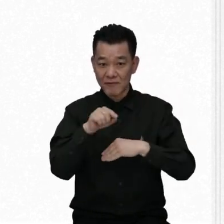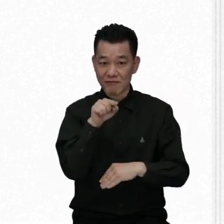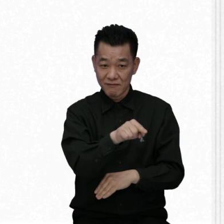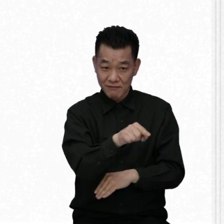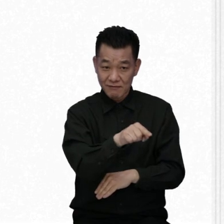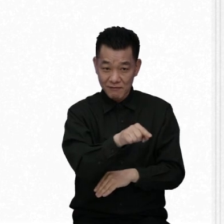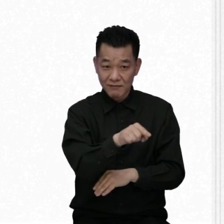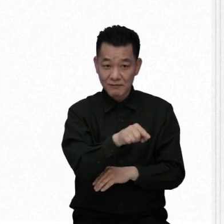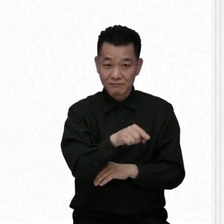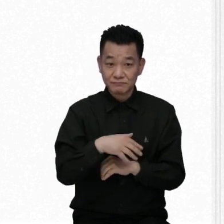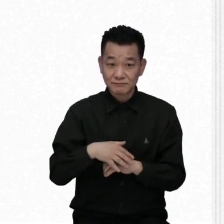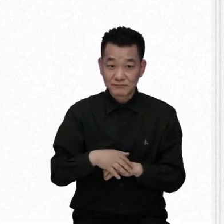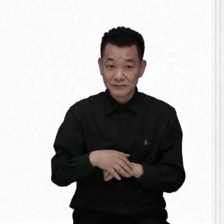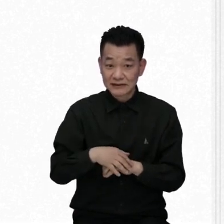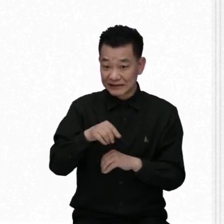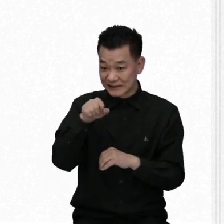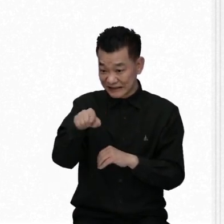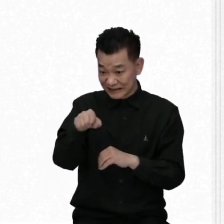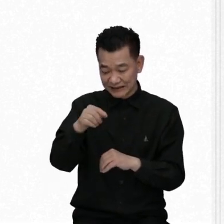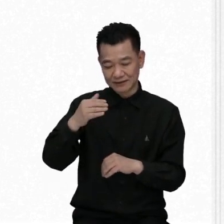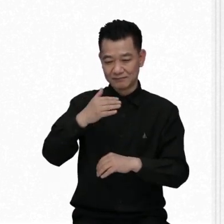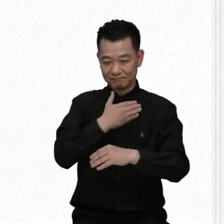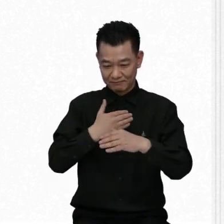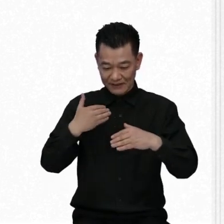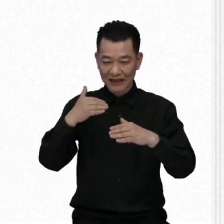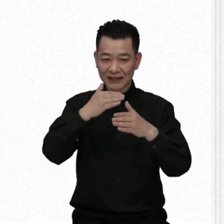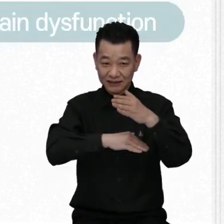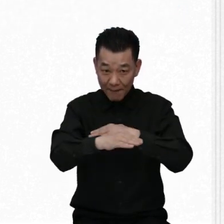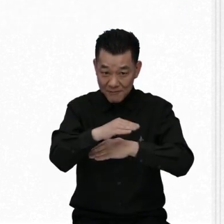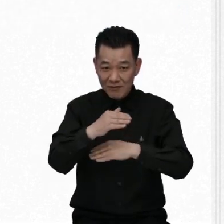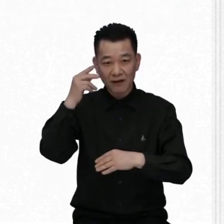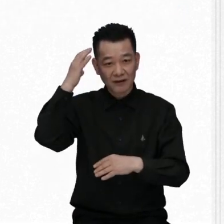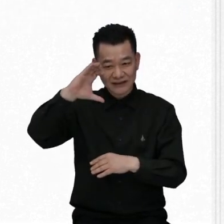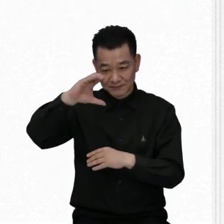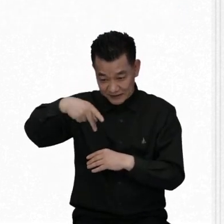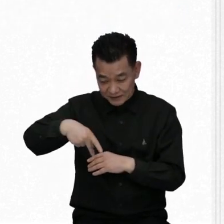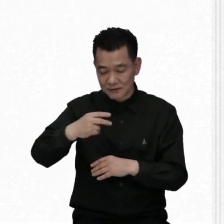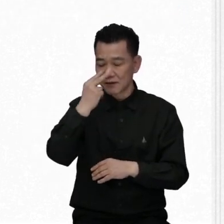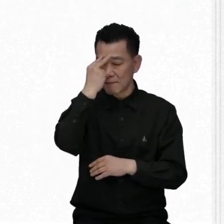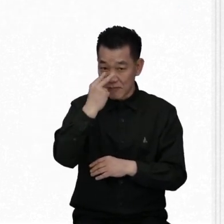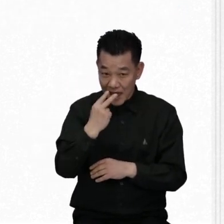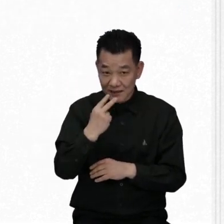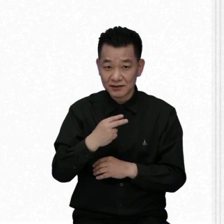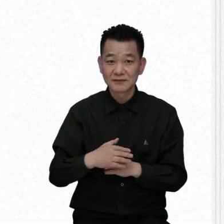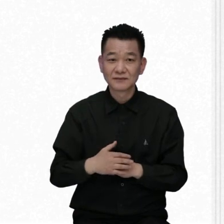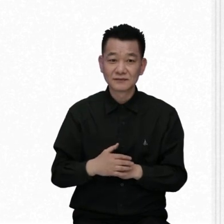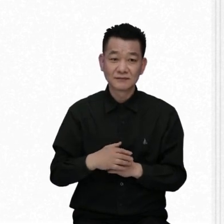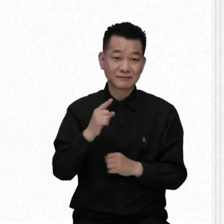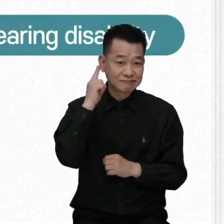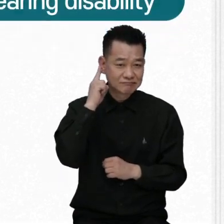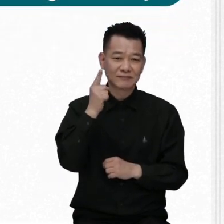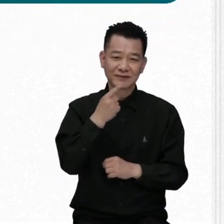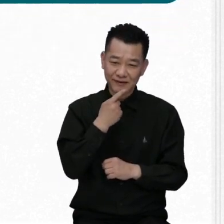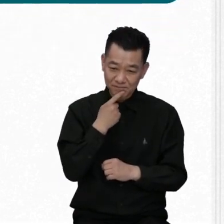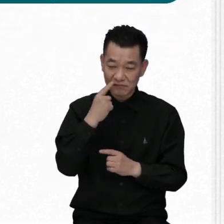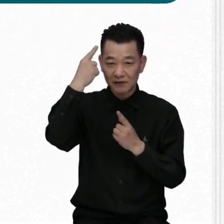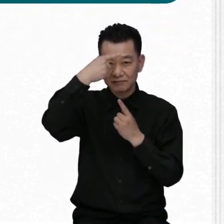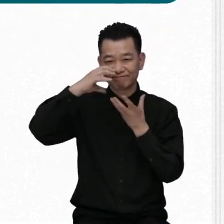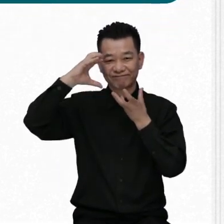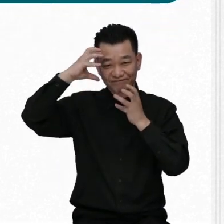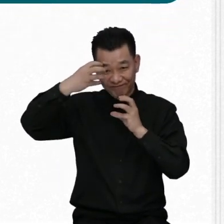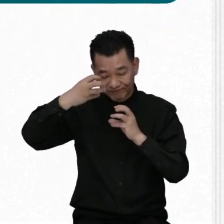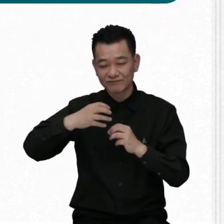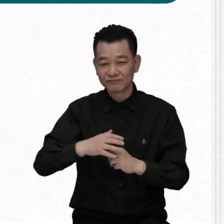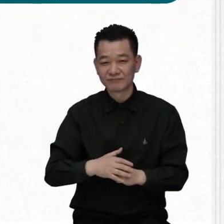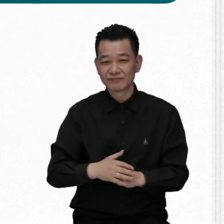of 6 types, including physical disability, brain dysfunction, visual disability, hearing